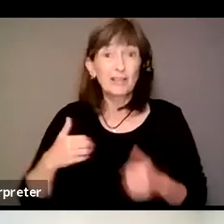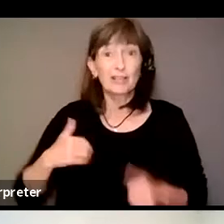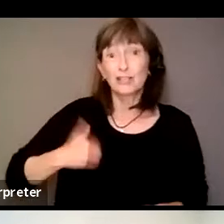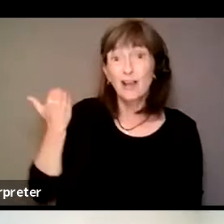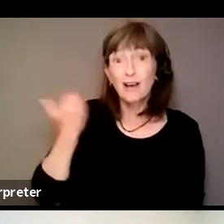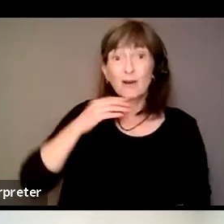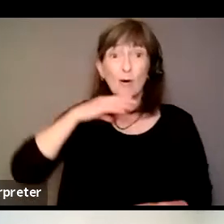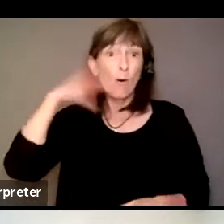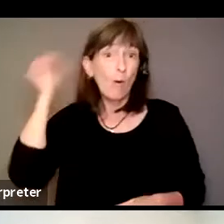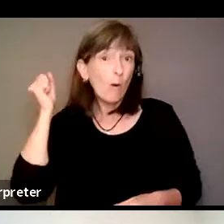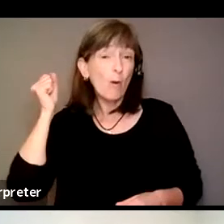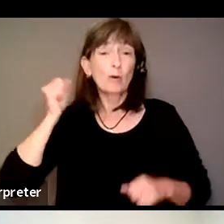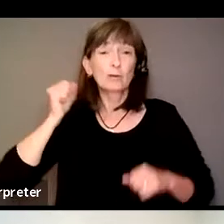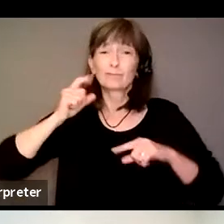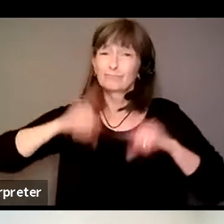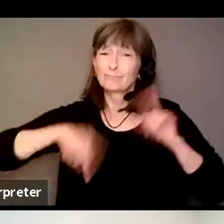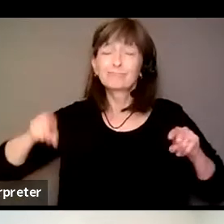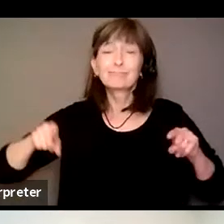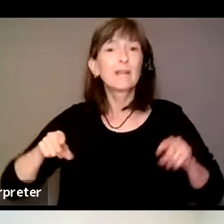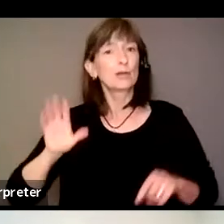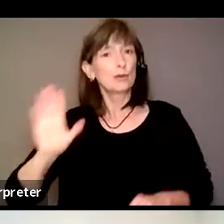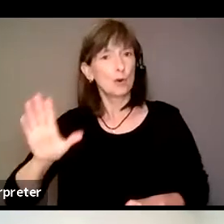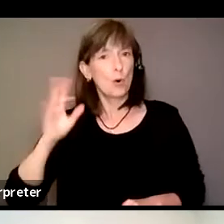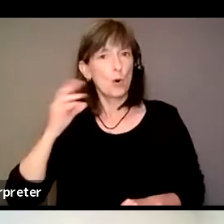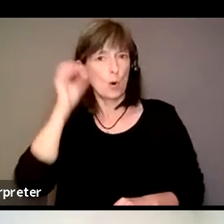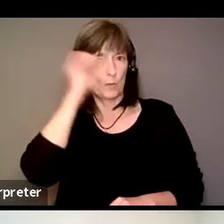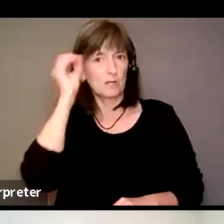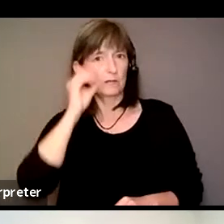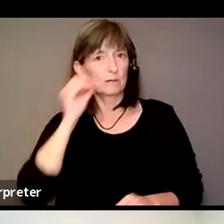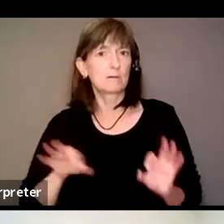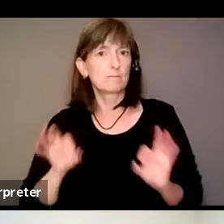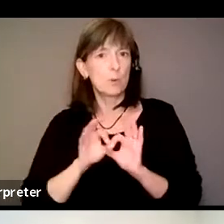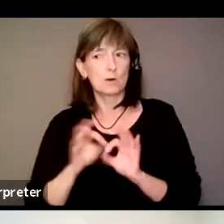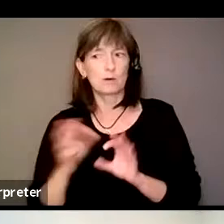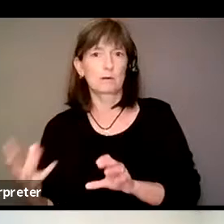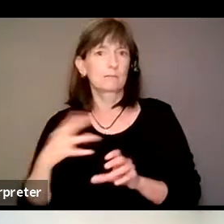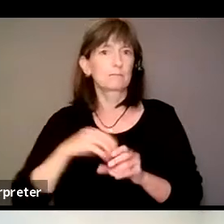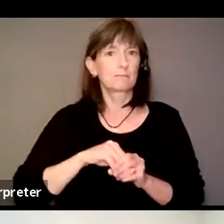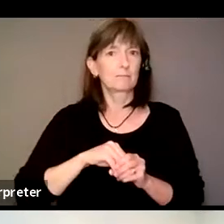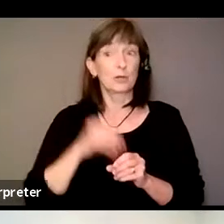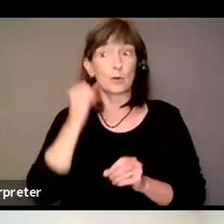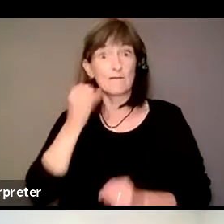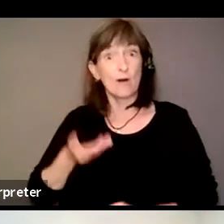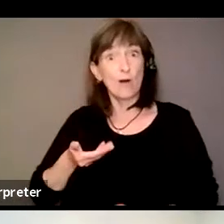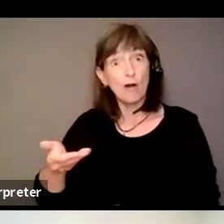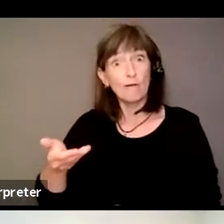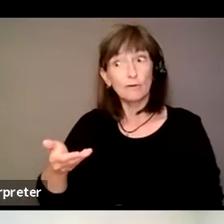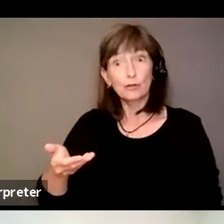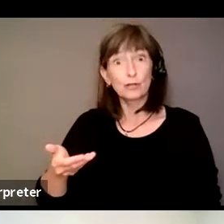are, there's always room for your voice to be heard. So to take that opportunity when it's offered.